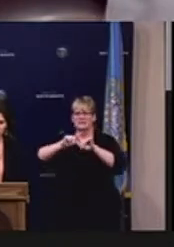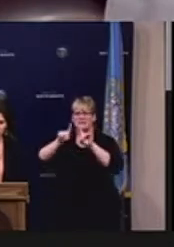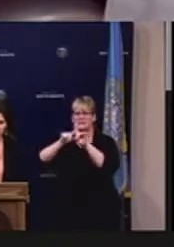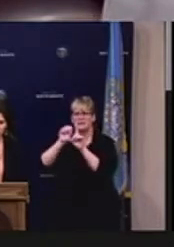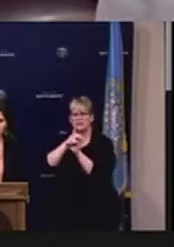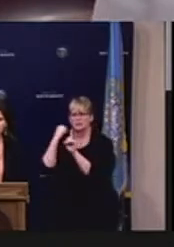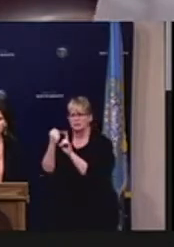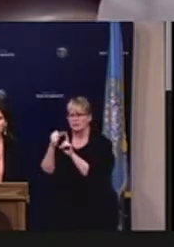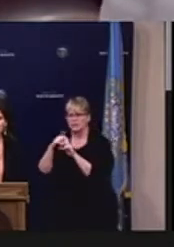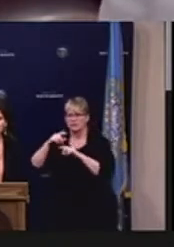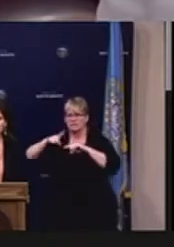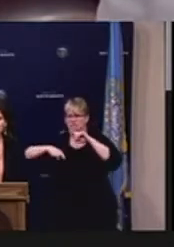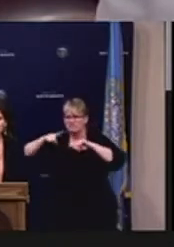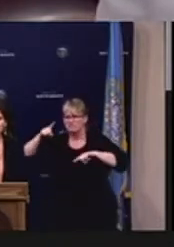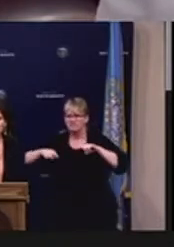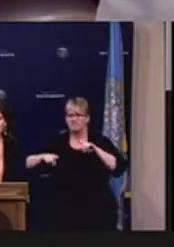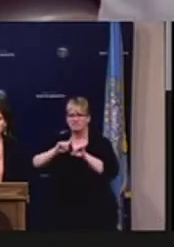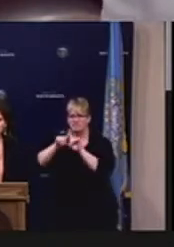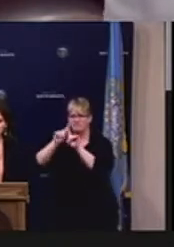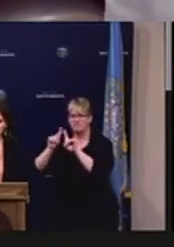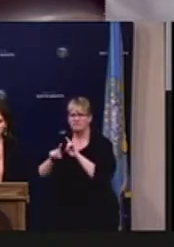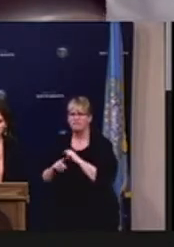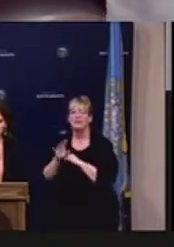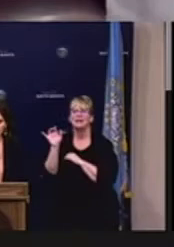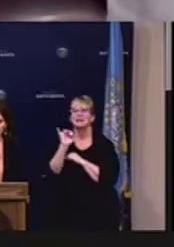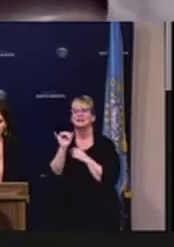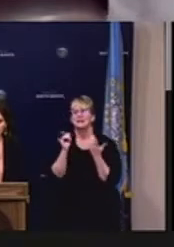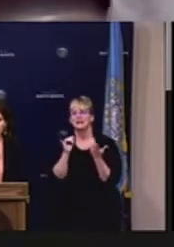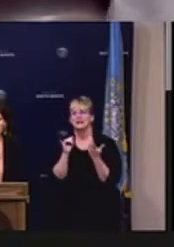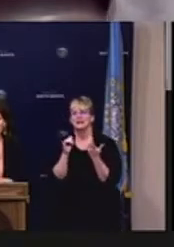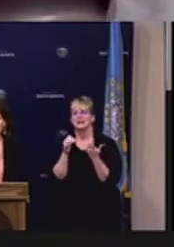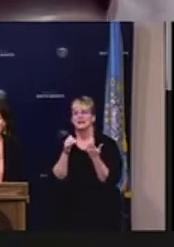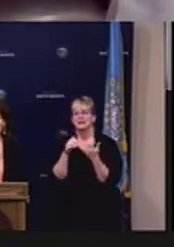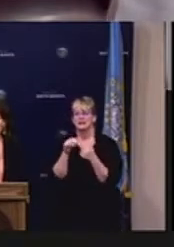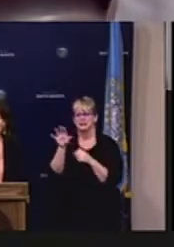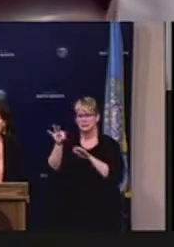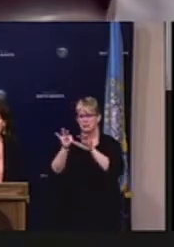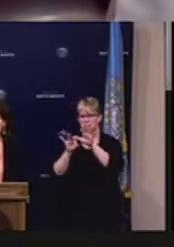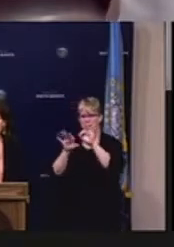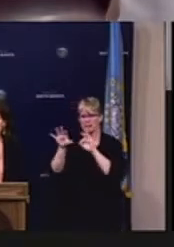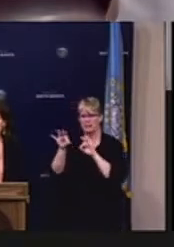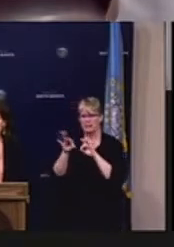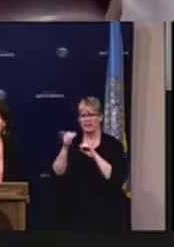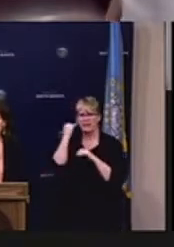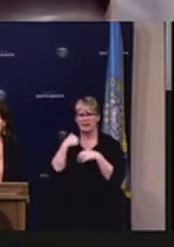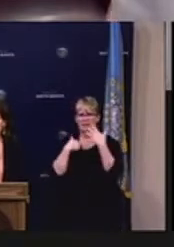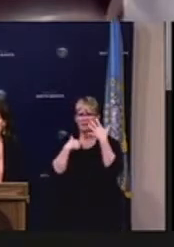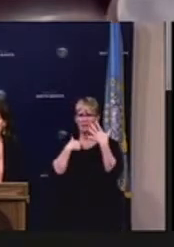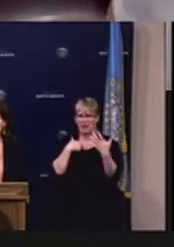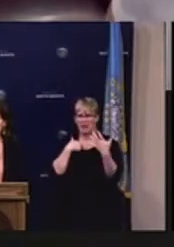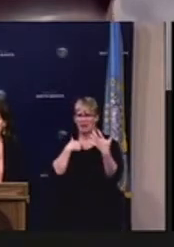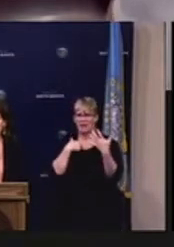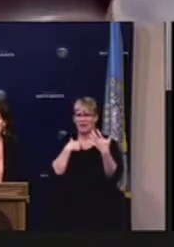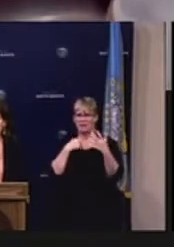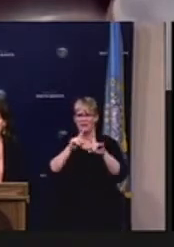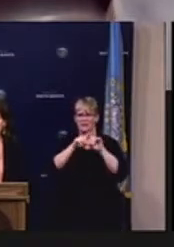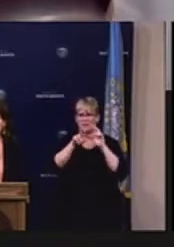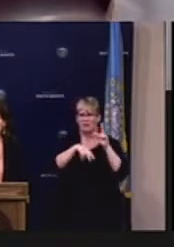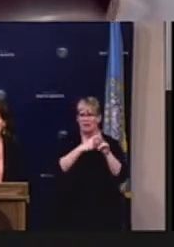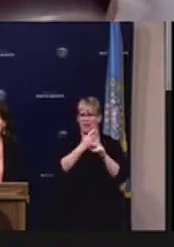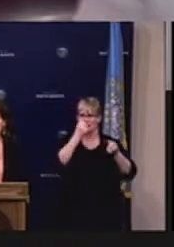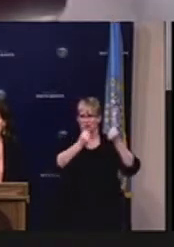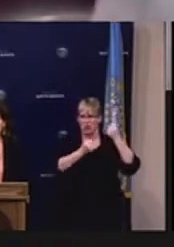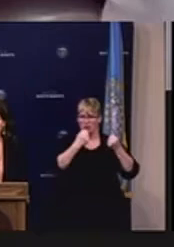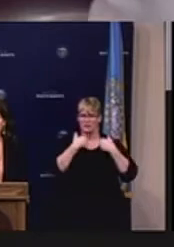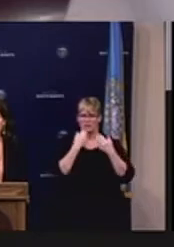scenarios. So it'd be like trying to pick out if, 5 different makes of a car had the same safety